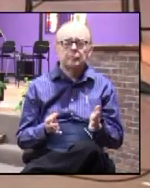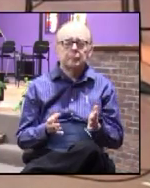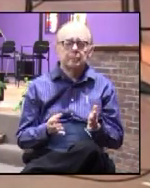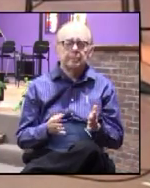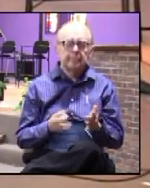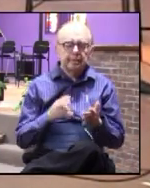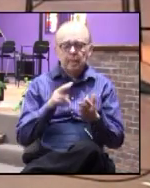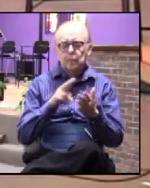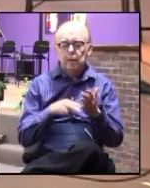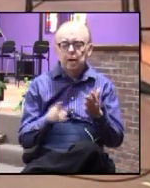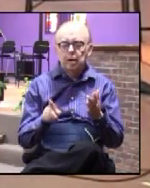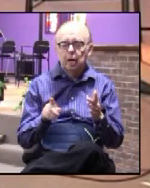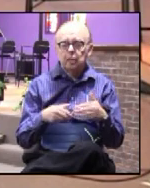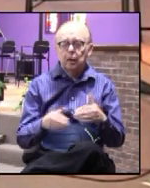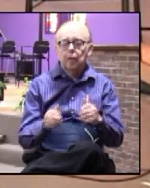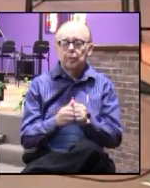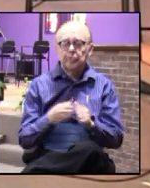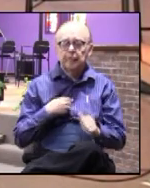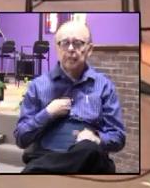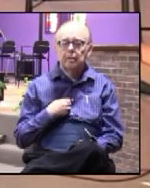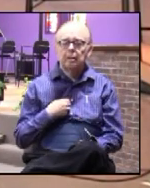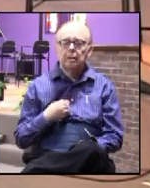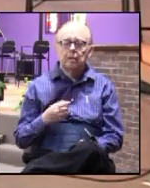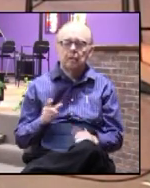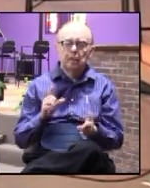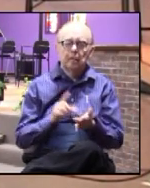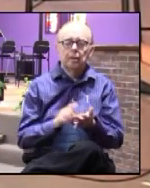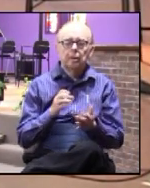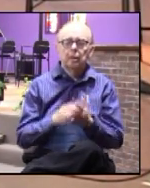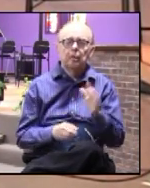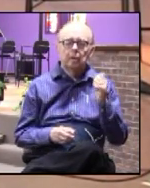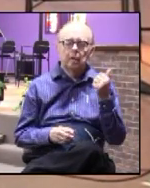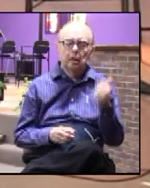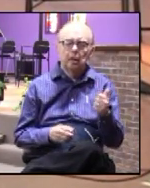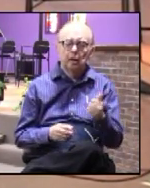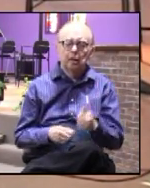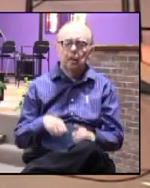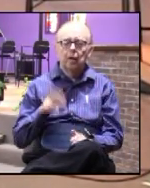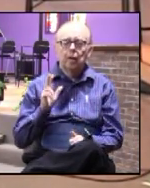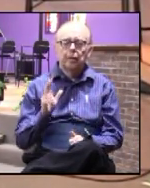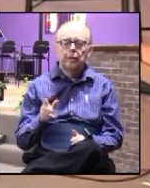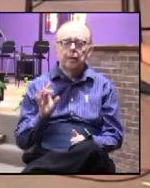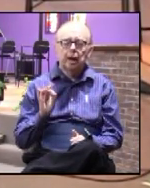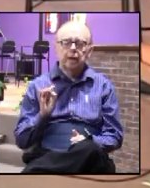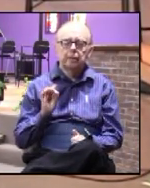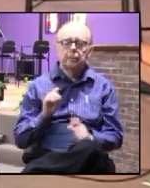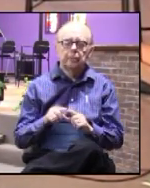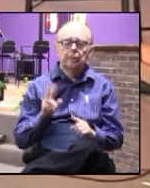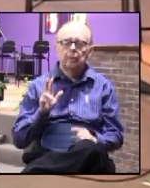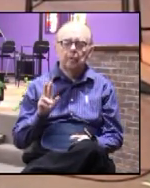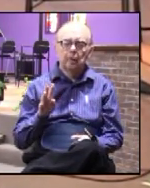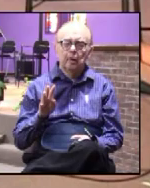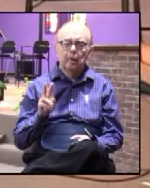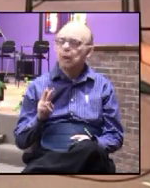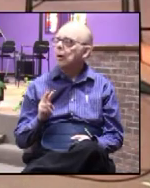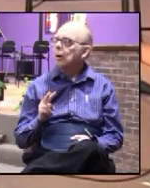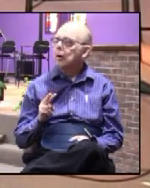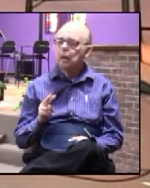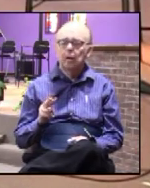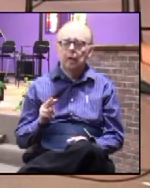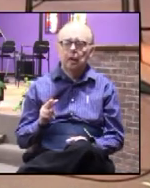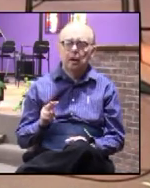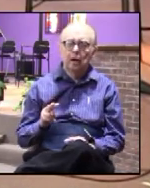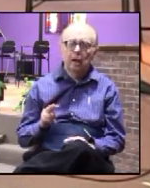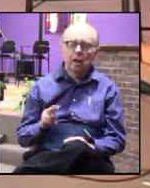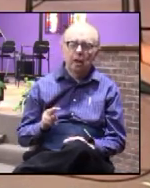can read along with me in Luke chapter 10, verse 38 to 42, talking about the two sisters